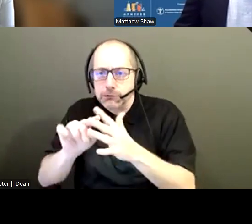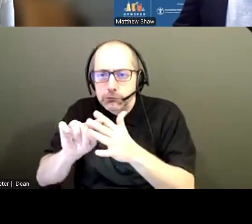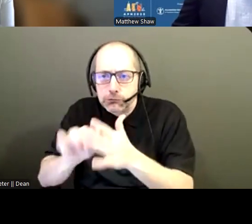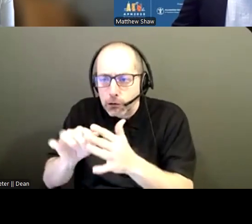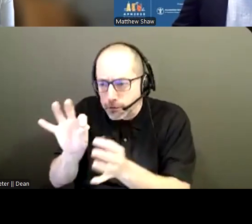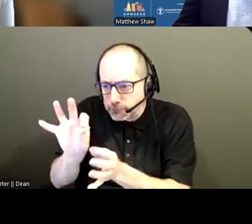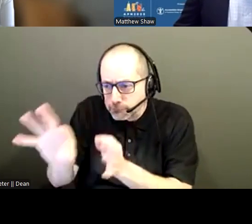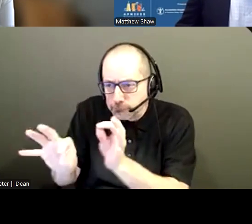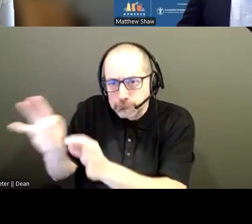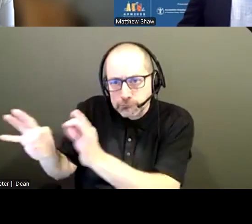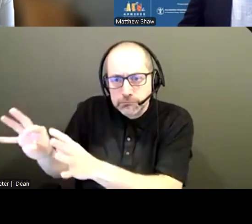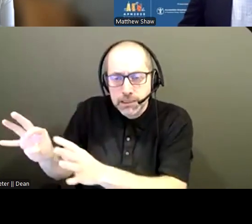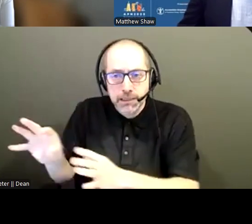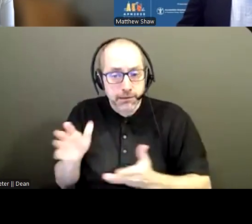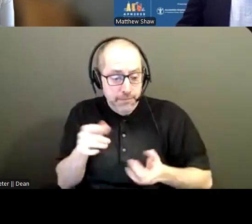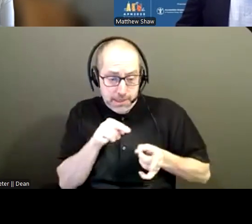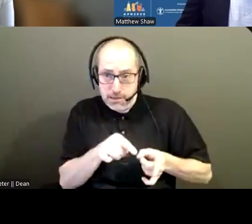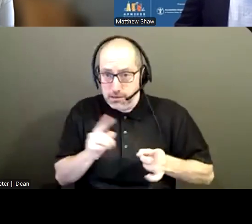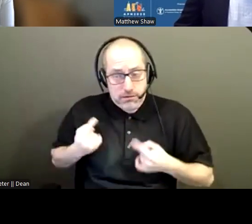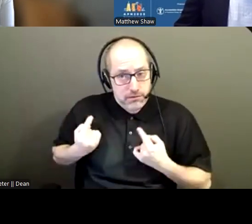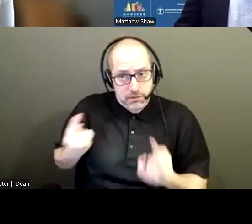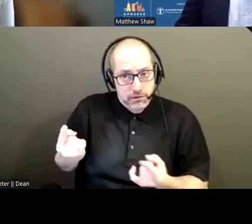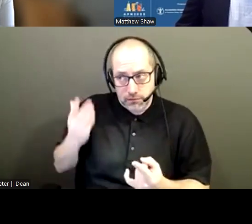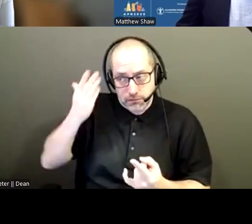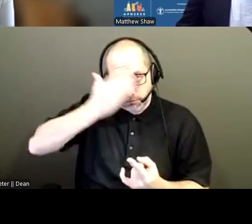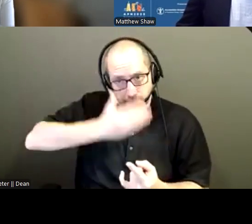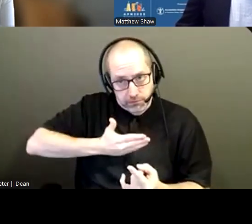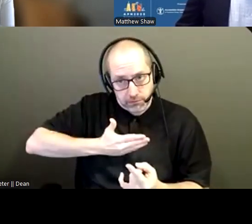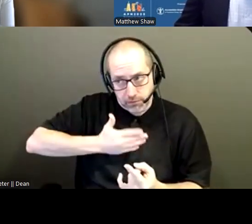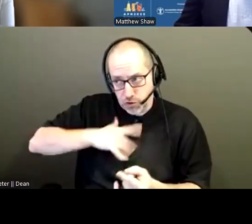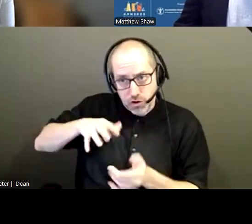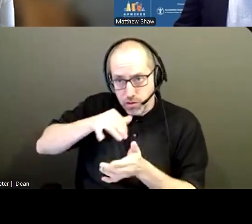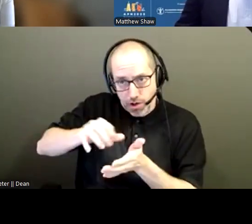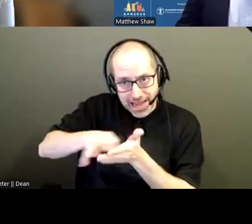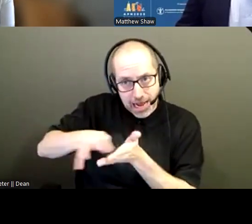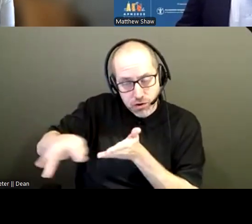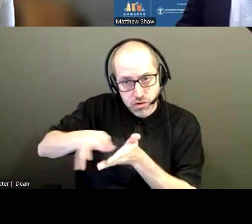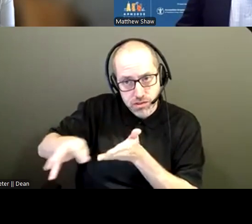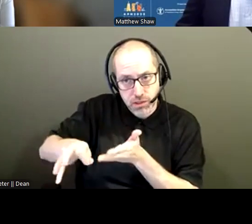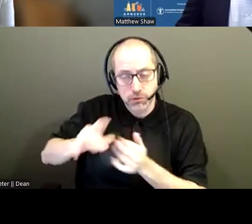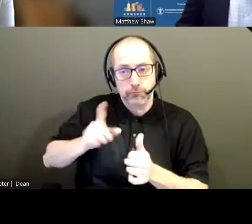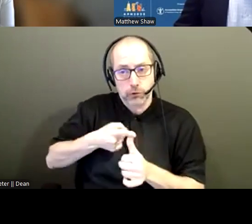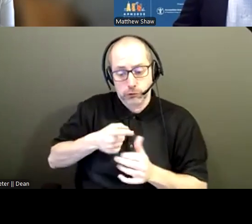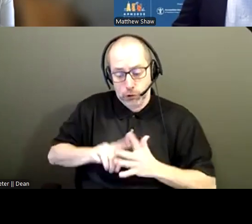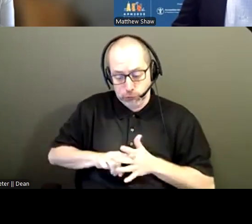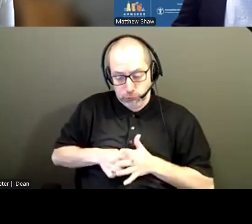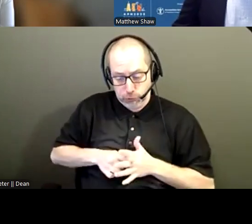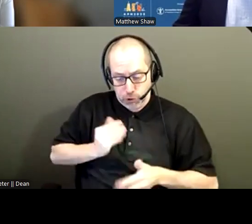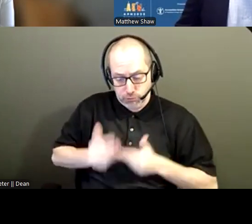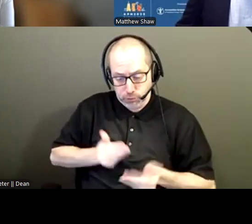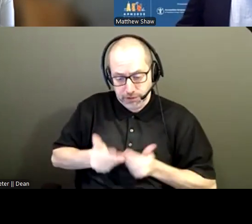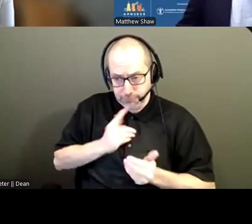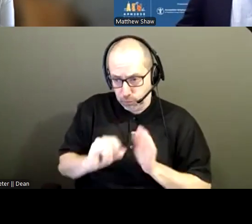might not be tracking some of these things right now. And so that's going to be the first step. It's let's put in a process to make sure that we are